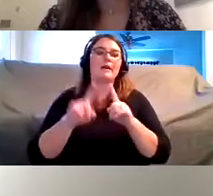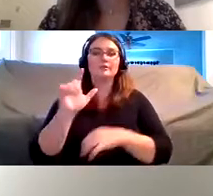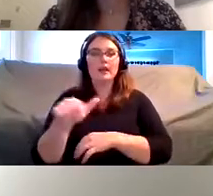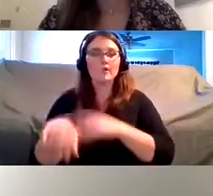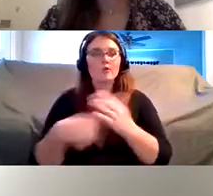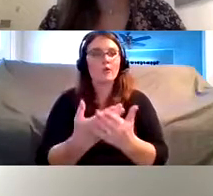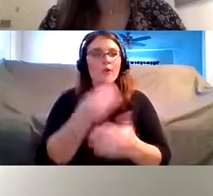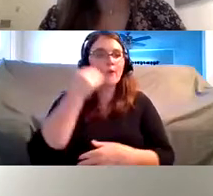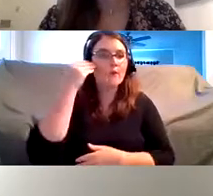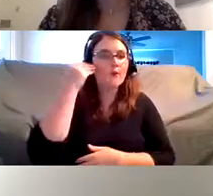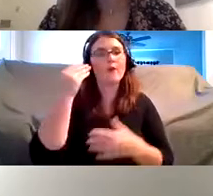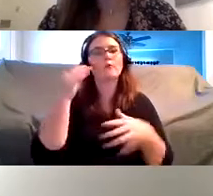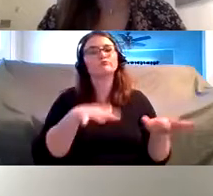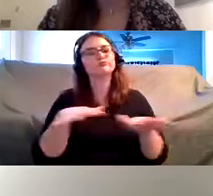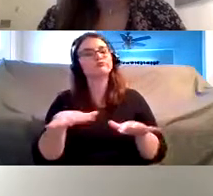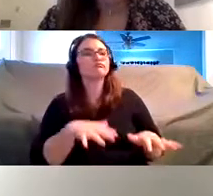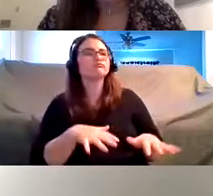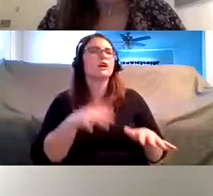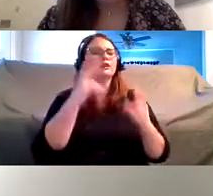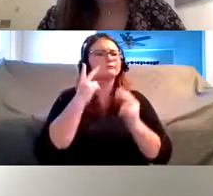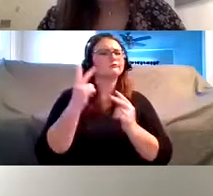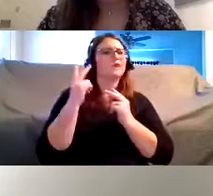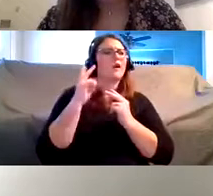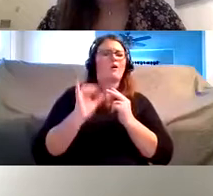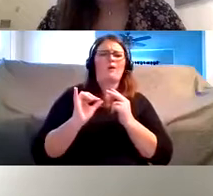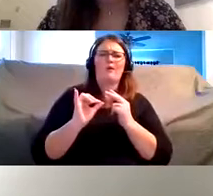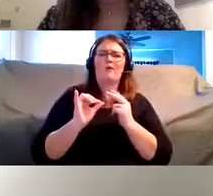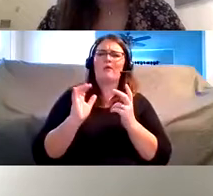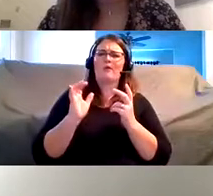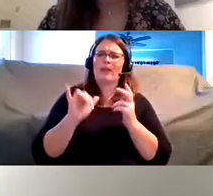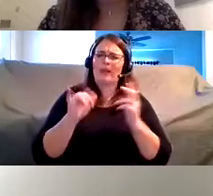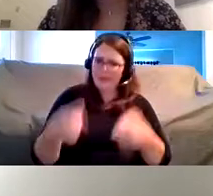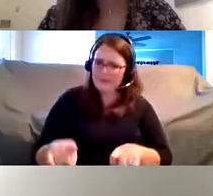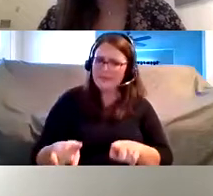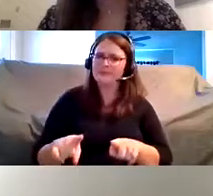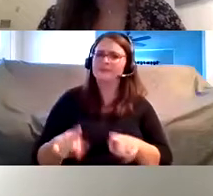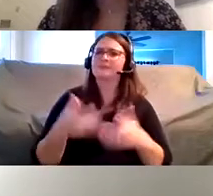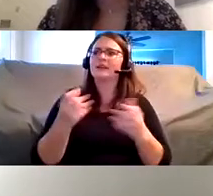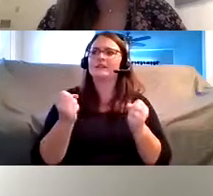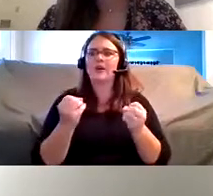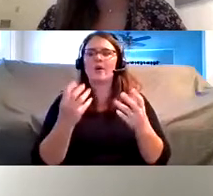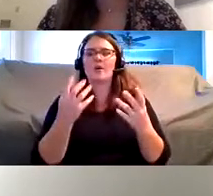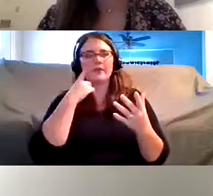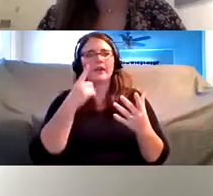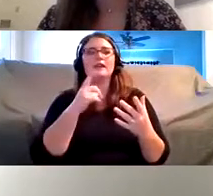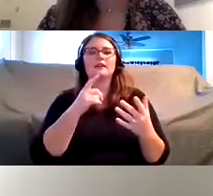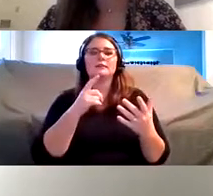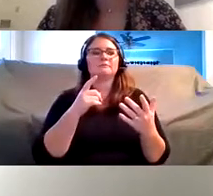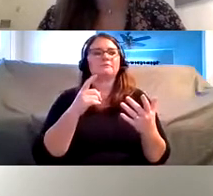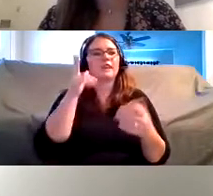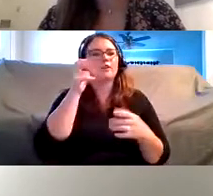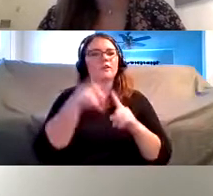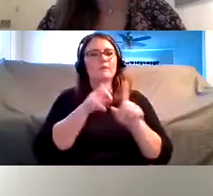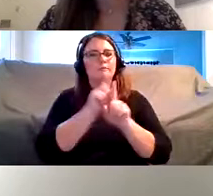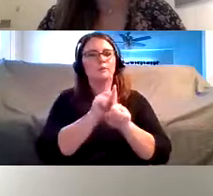in that moment. How do I respond? How am I ready for that? So I think part of is hearing from mentors on how to be prepared and how to recognize